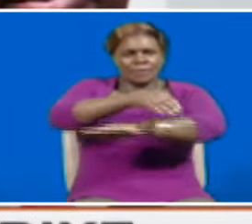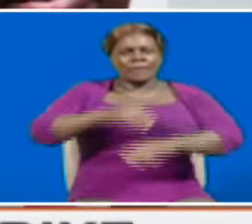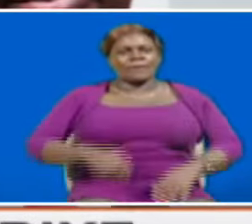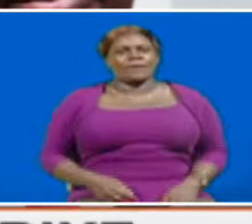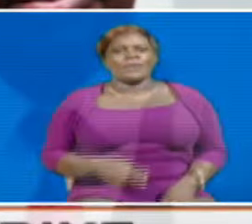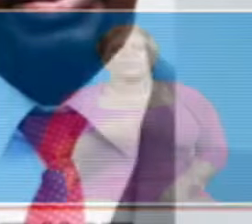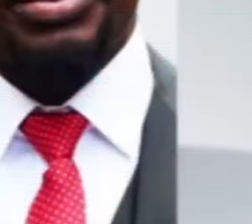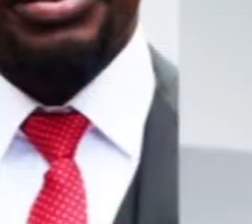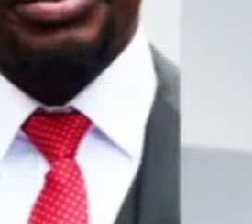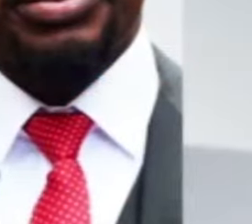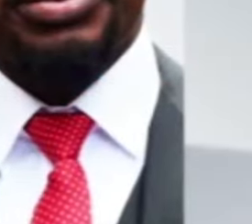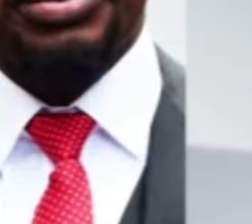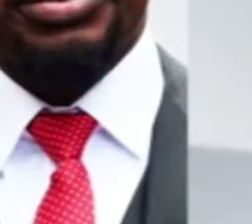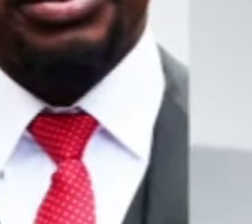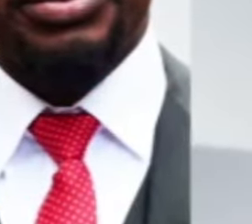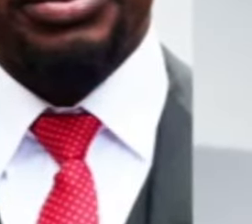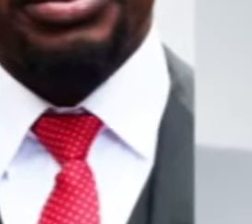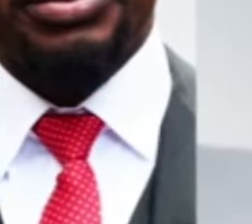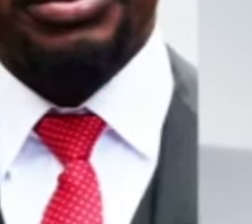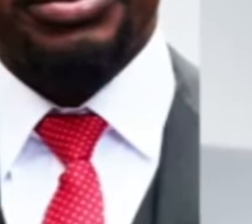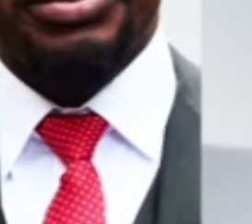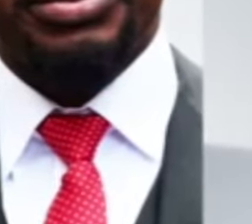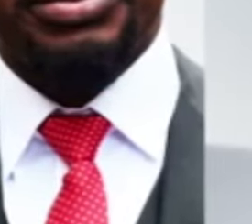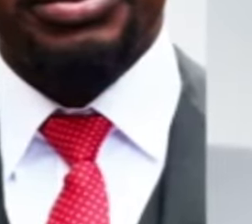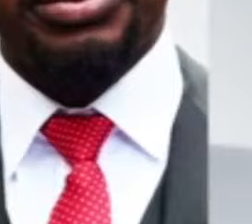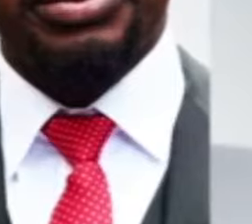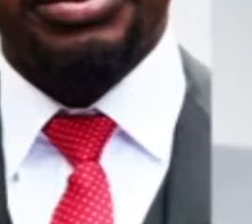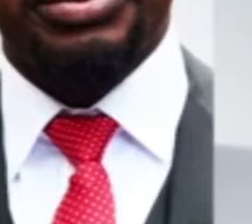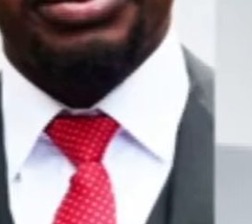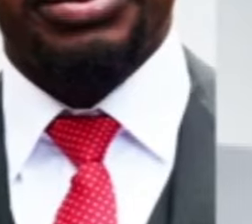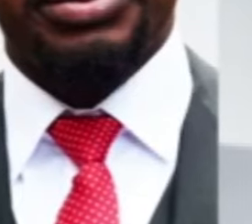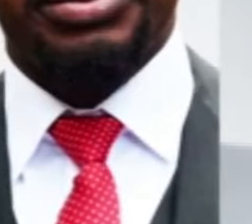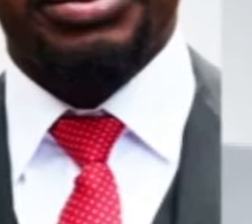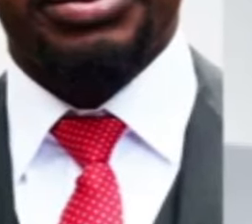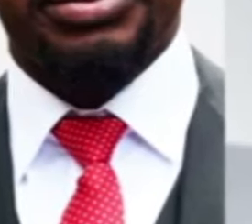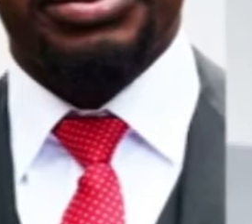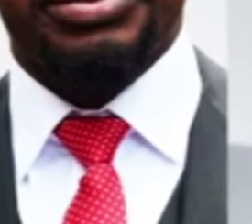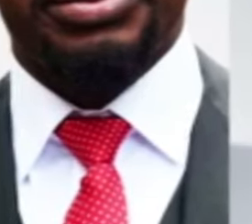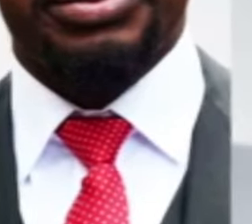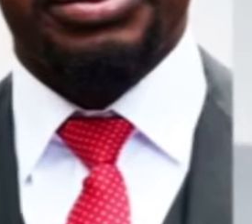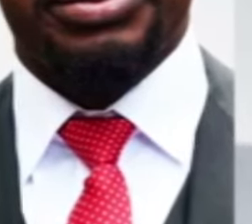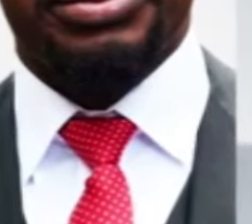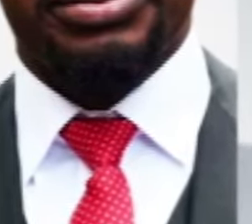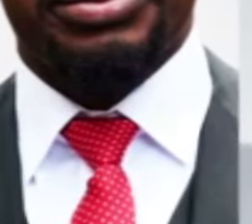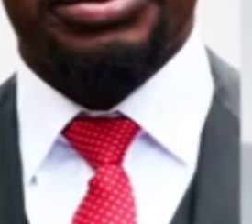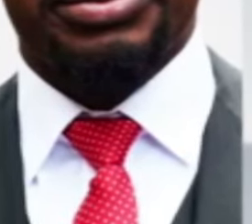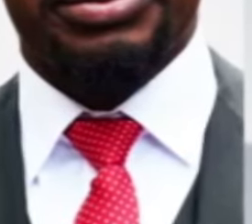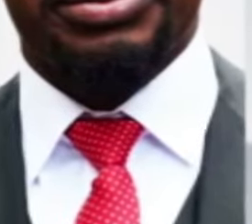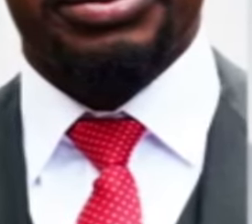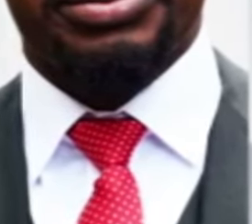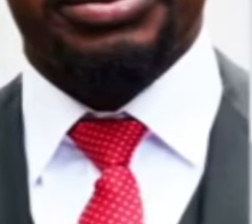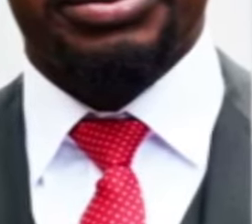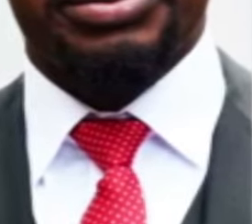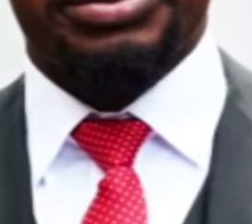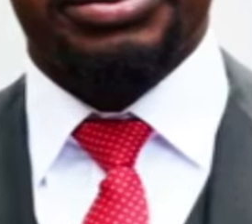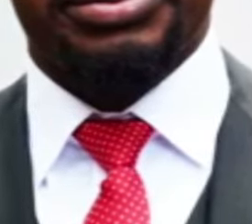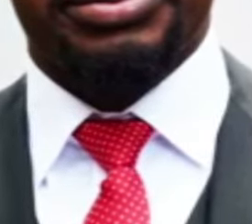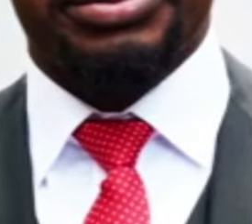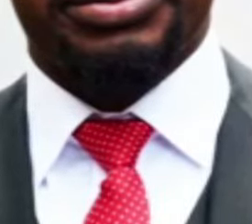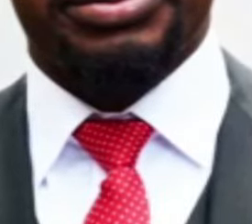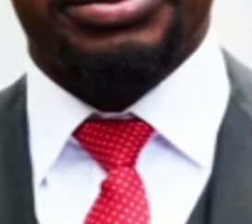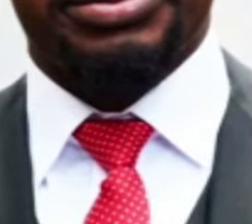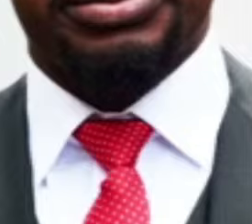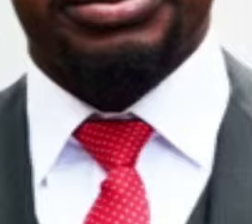union, KMPDU, through the general secretary of the union, Dev Jatela, say that if the meeting does not issue tangible solutions, they will